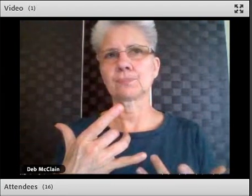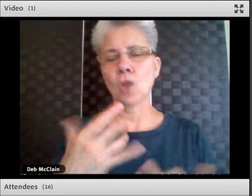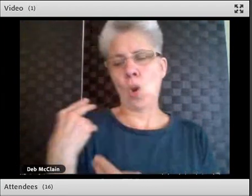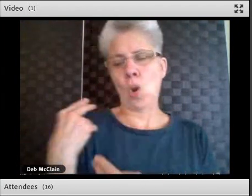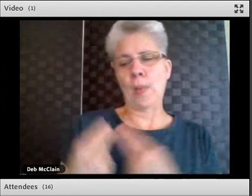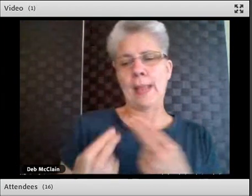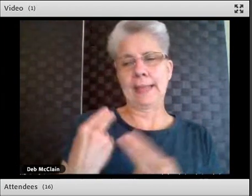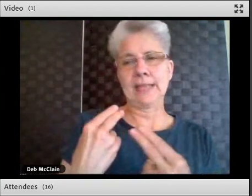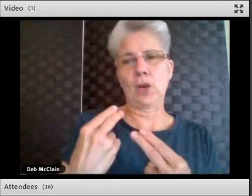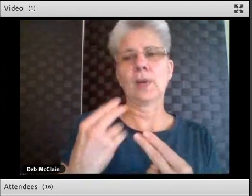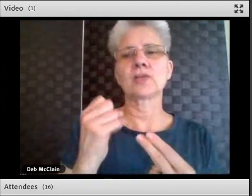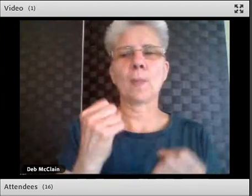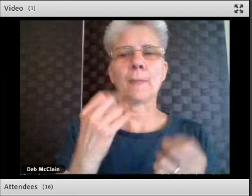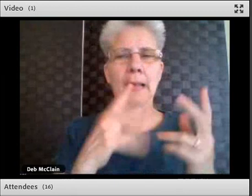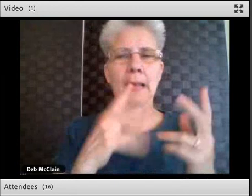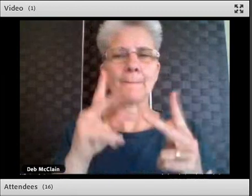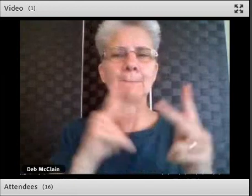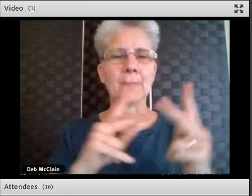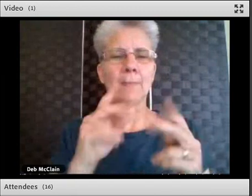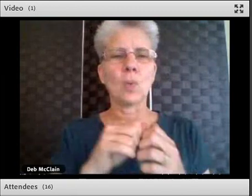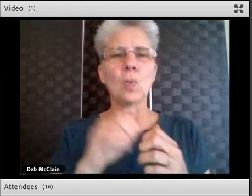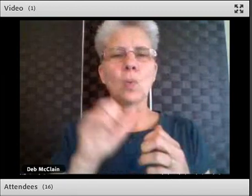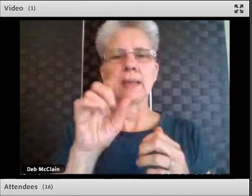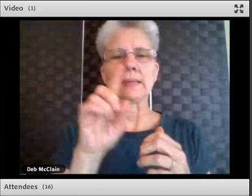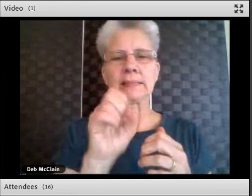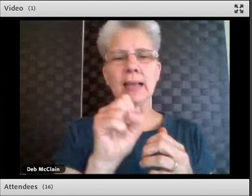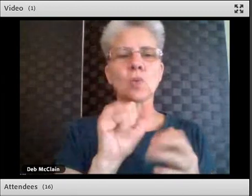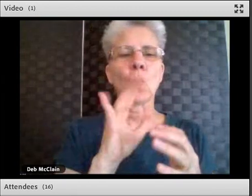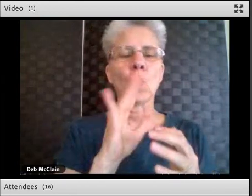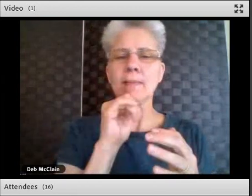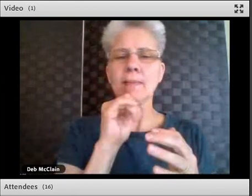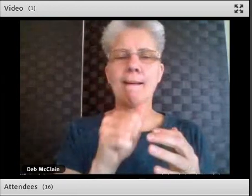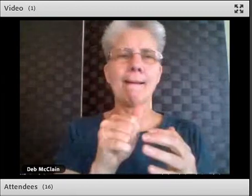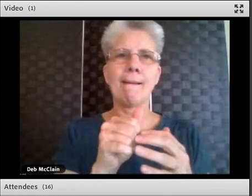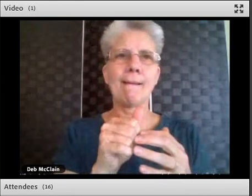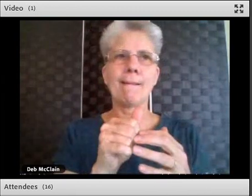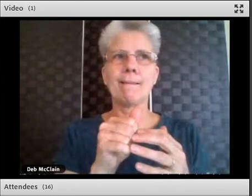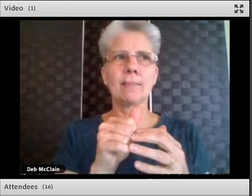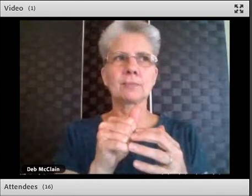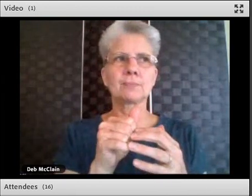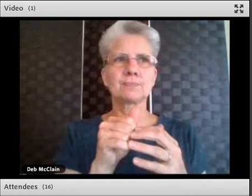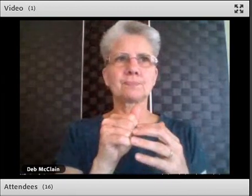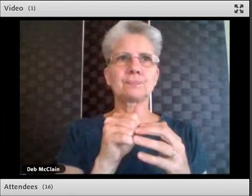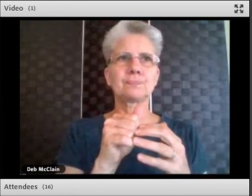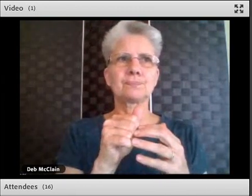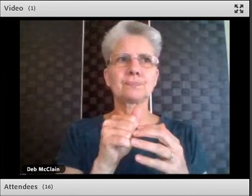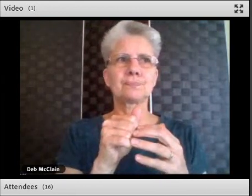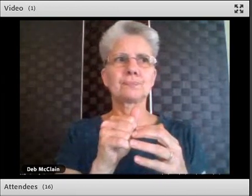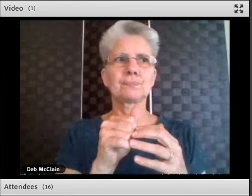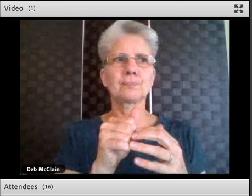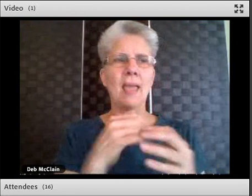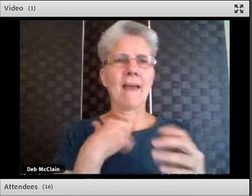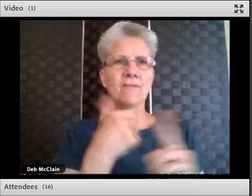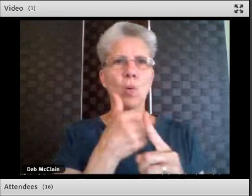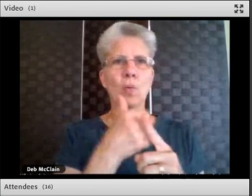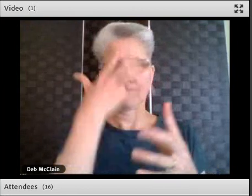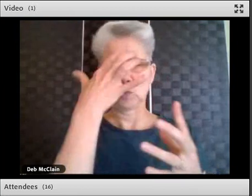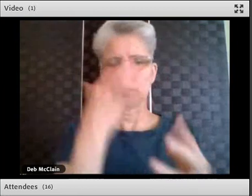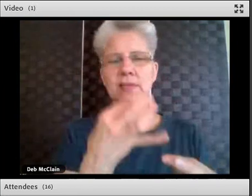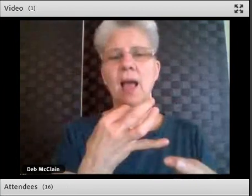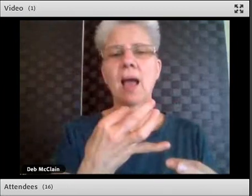hereditary. So a lot of people with Ehlers-Danlos will not bear children of their own. They will make the